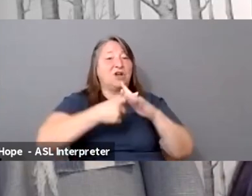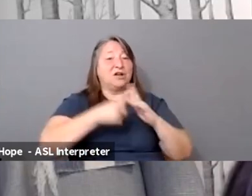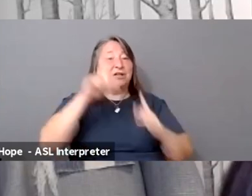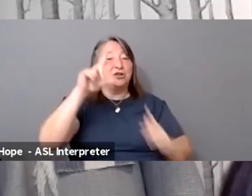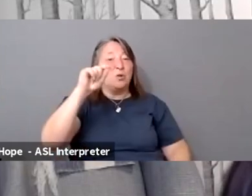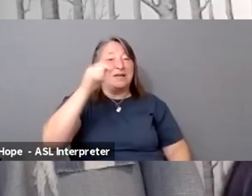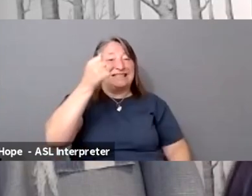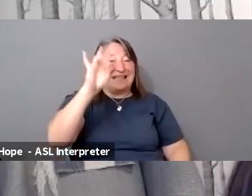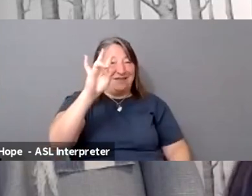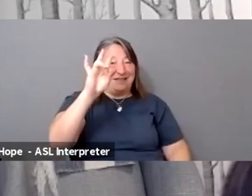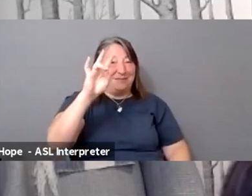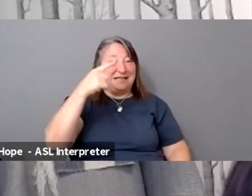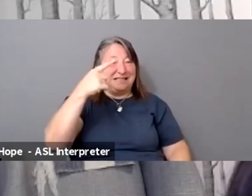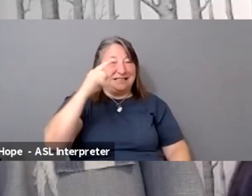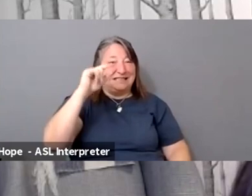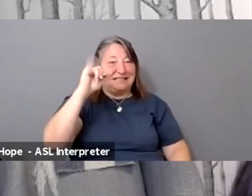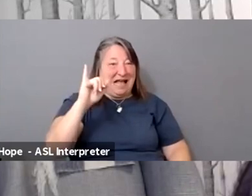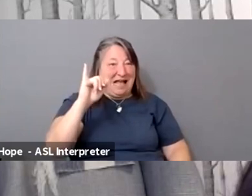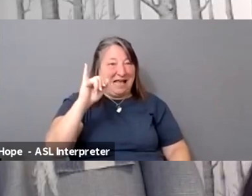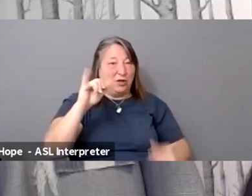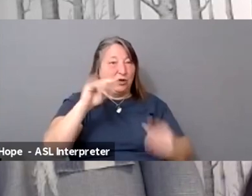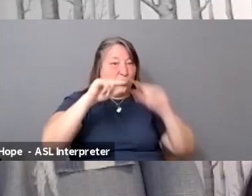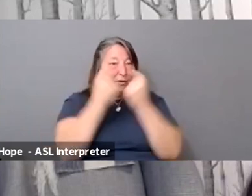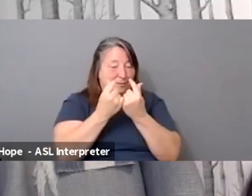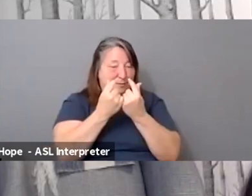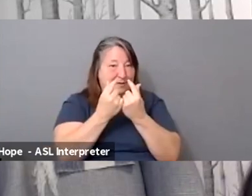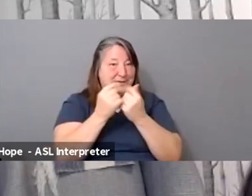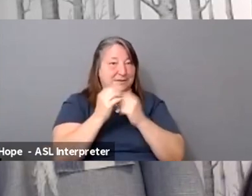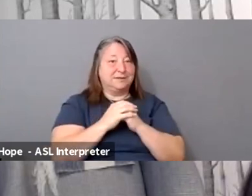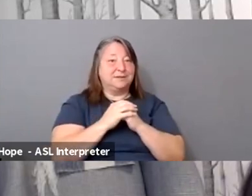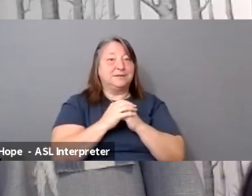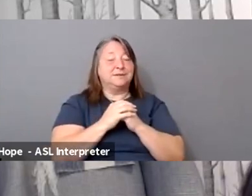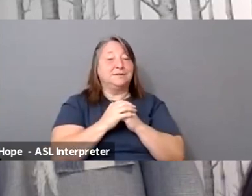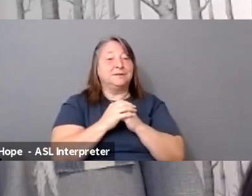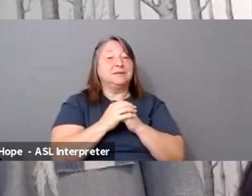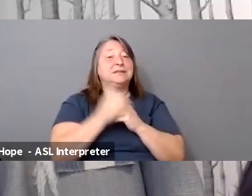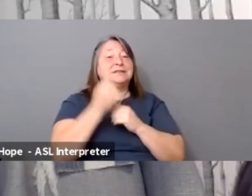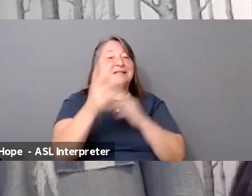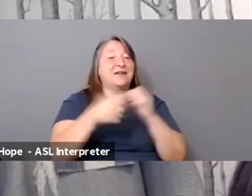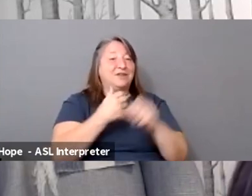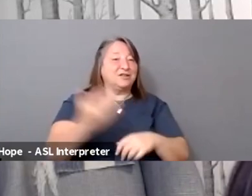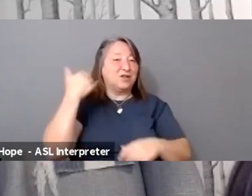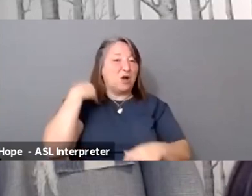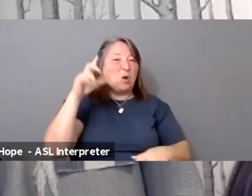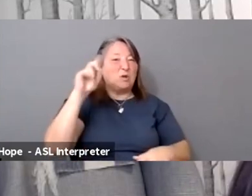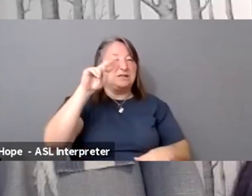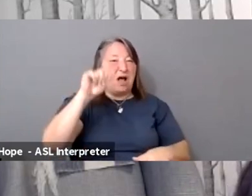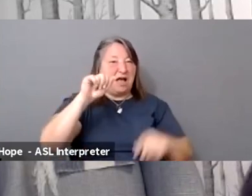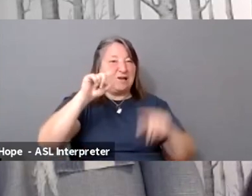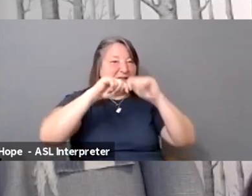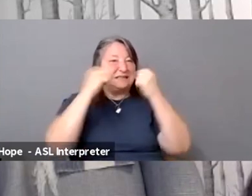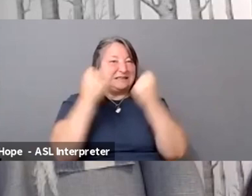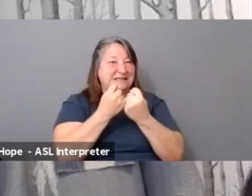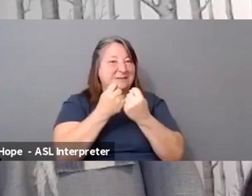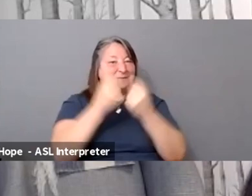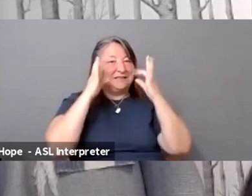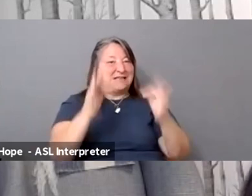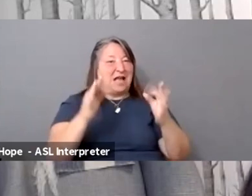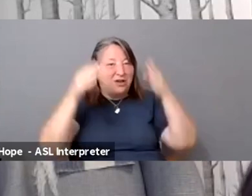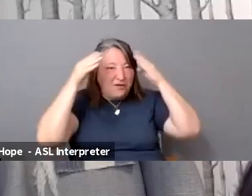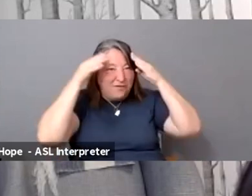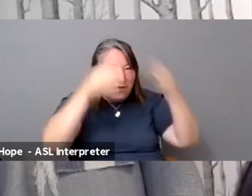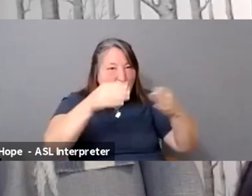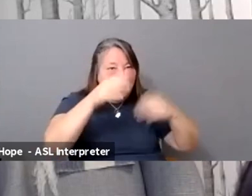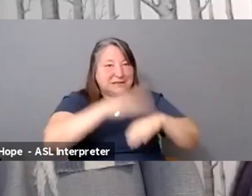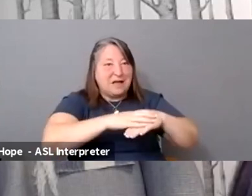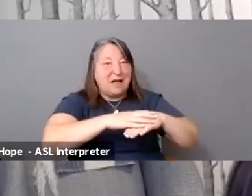the GTDI group. So several years ago, Donna and the team decided to focus on